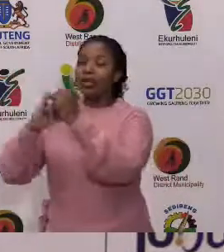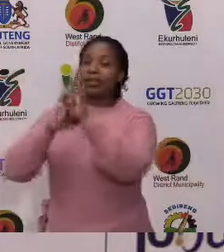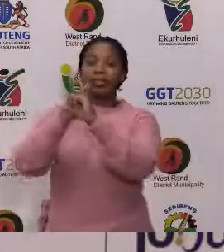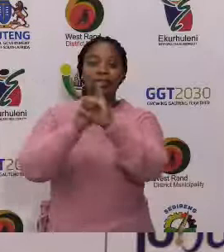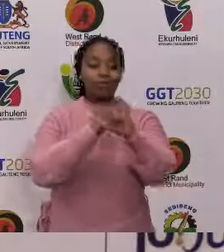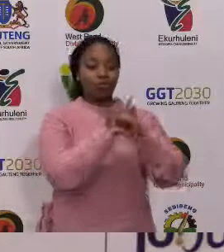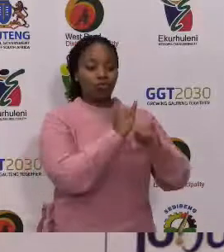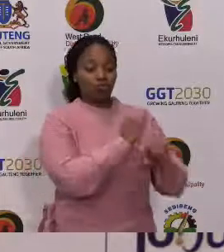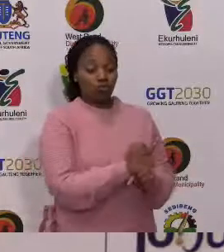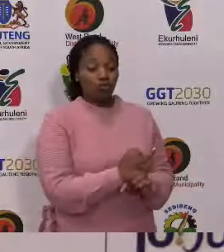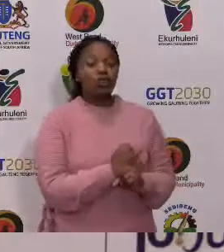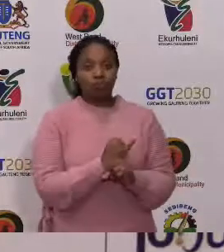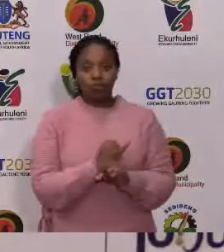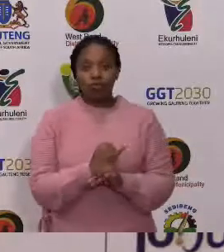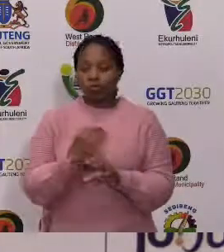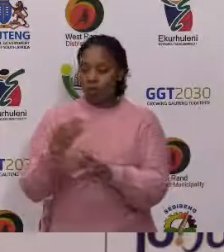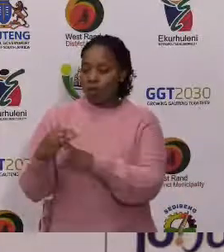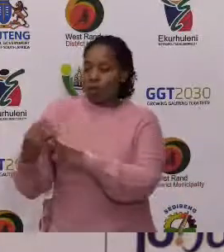gladly by